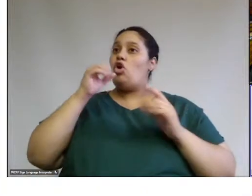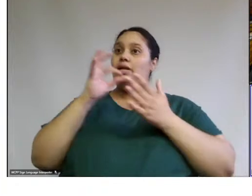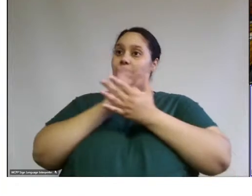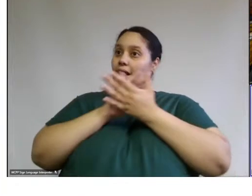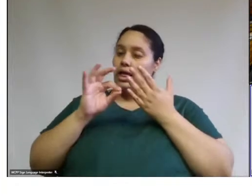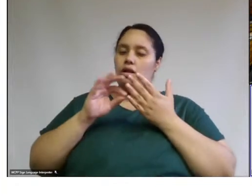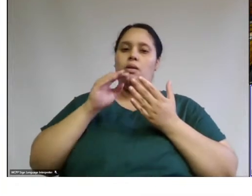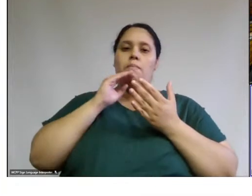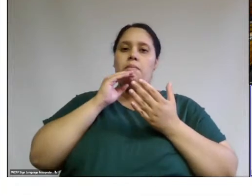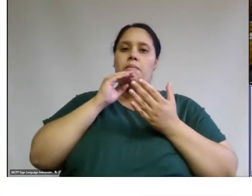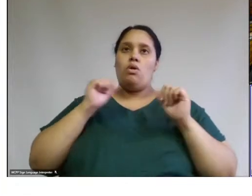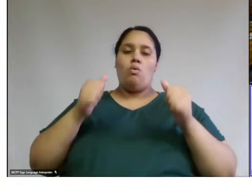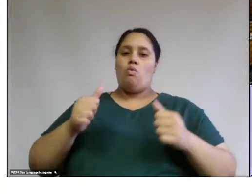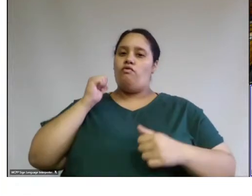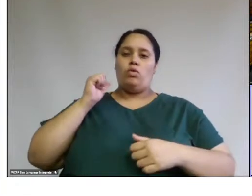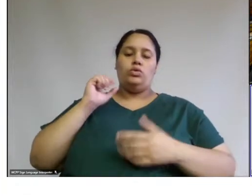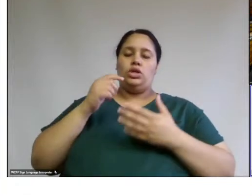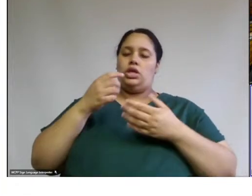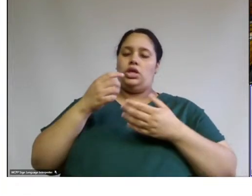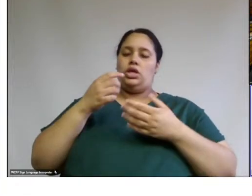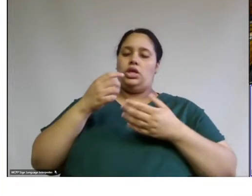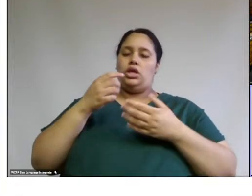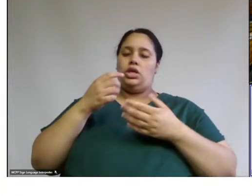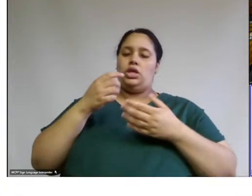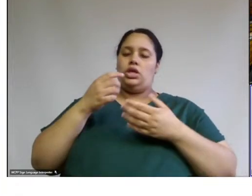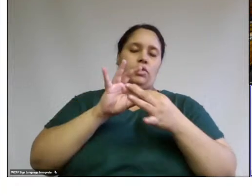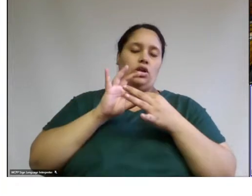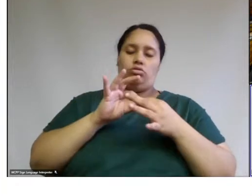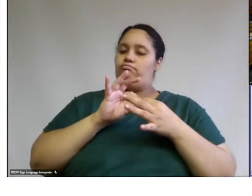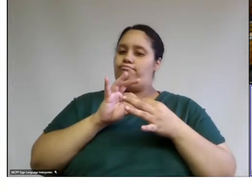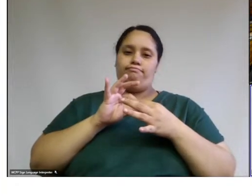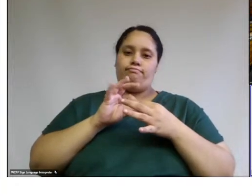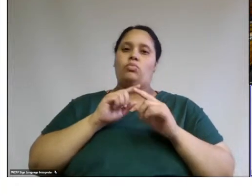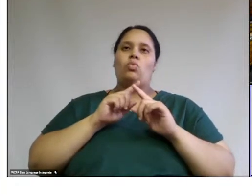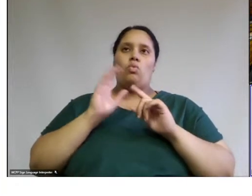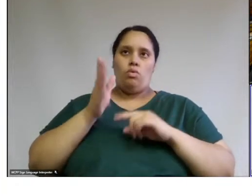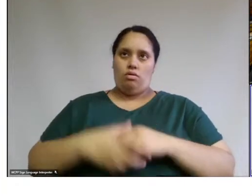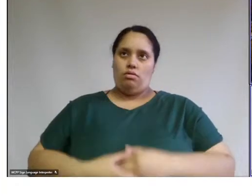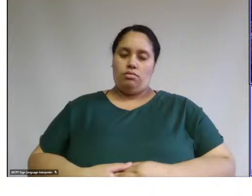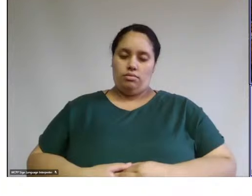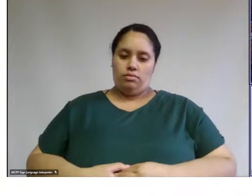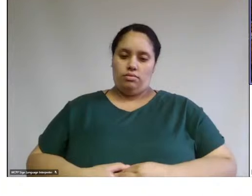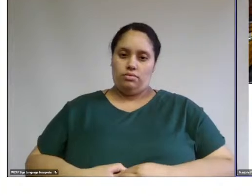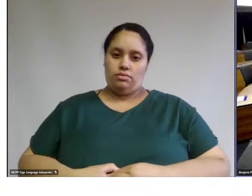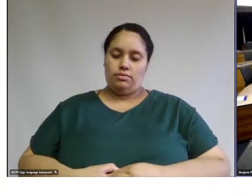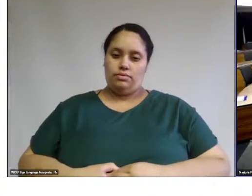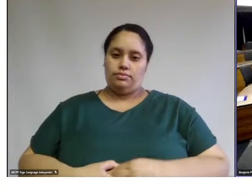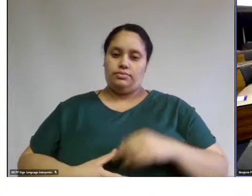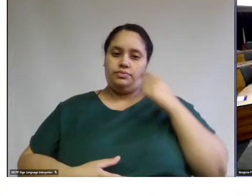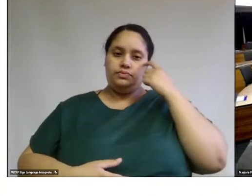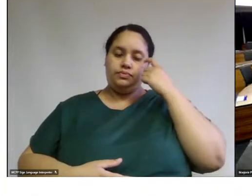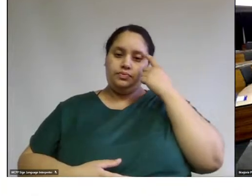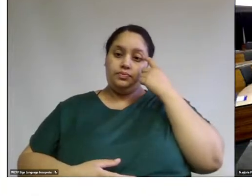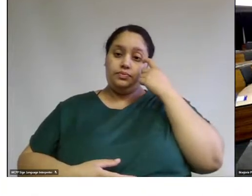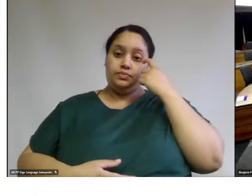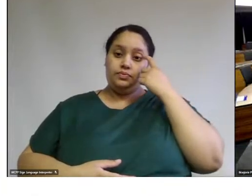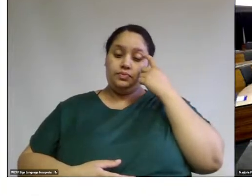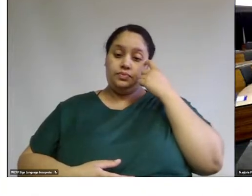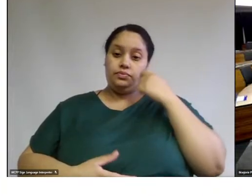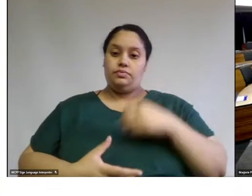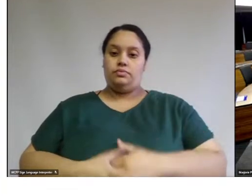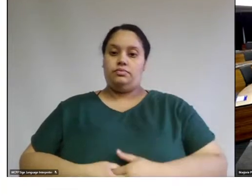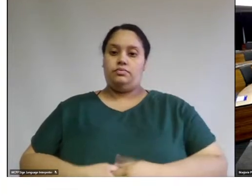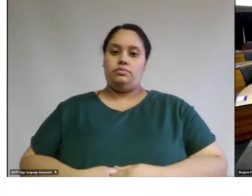engage with the department. However, it's also encouraging